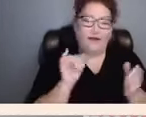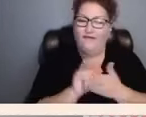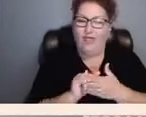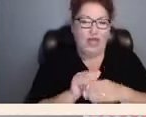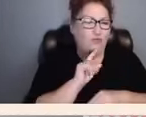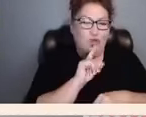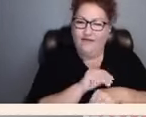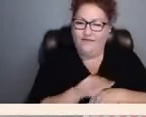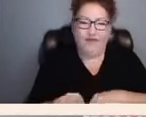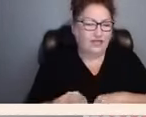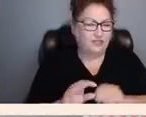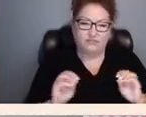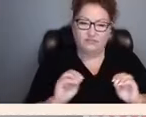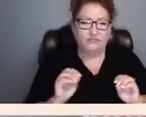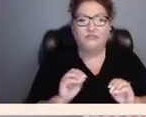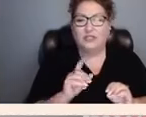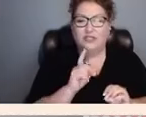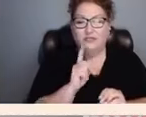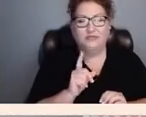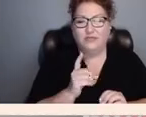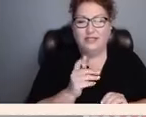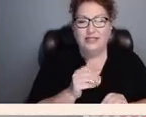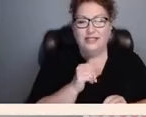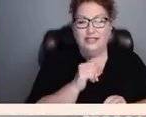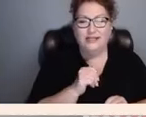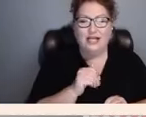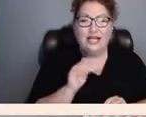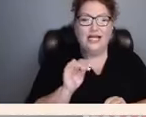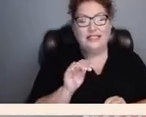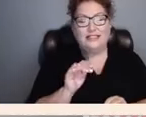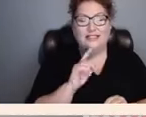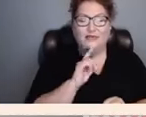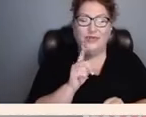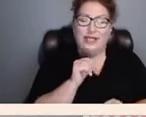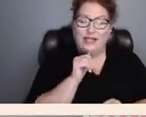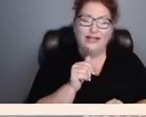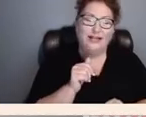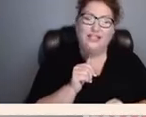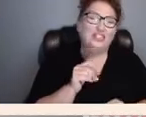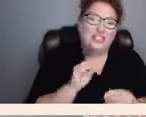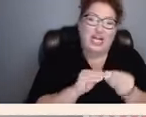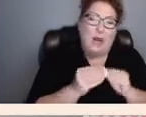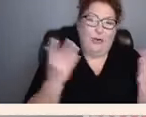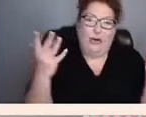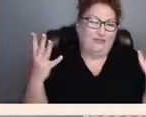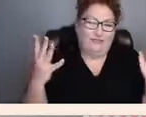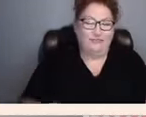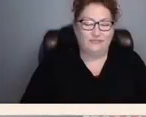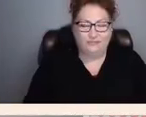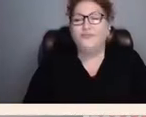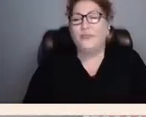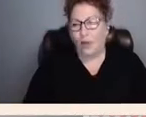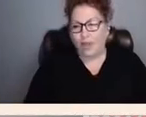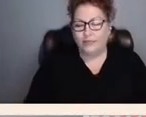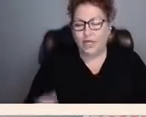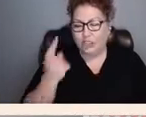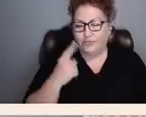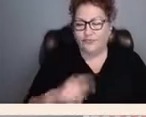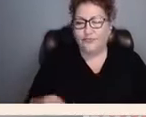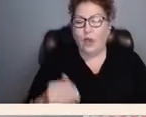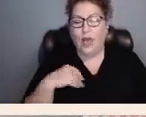It's just it's not a hard number, it's a dynamic number, but it's just a number. Gotcha. So we had another